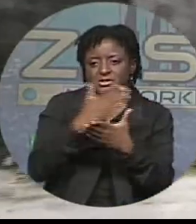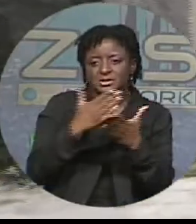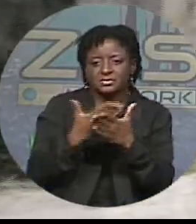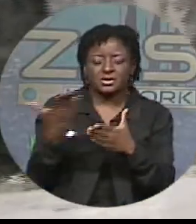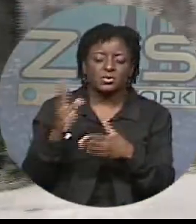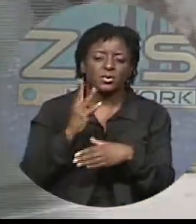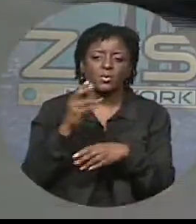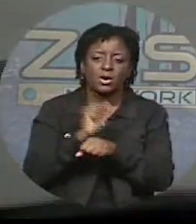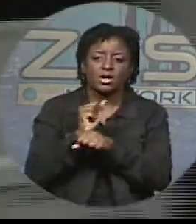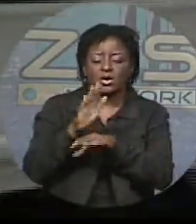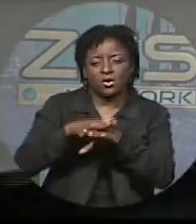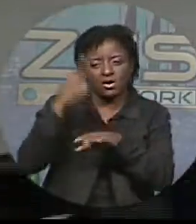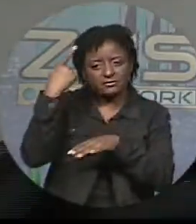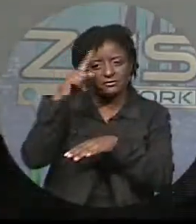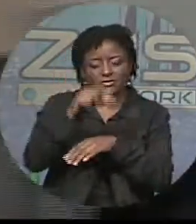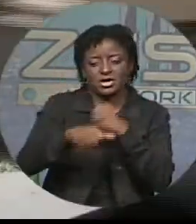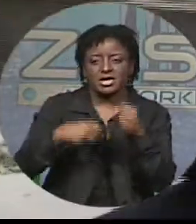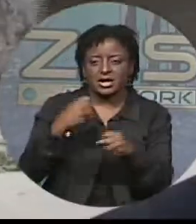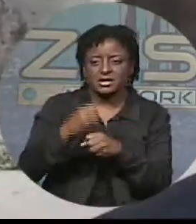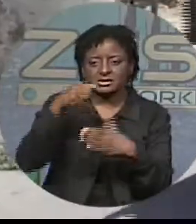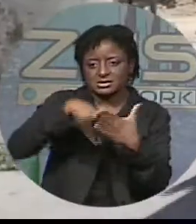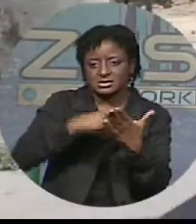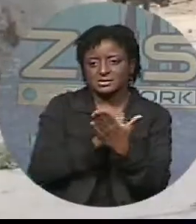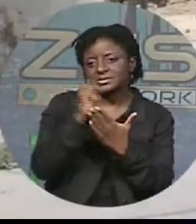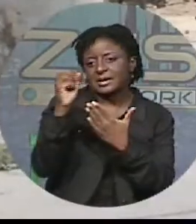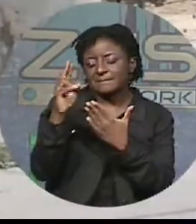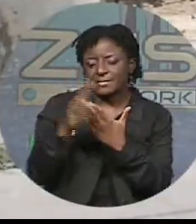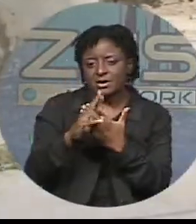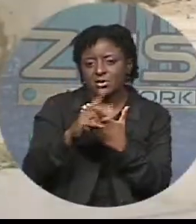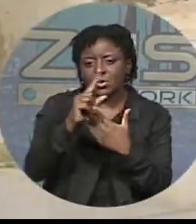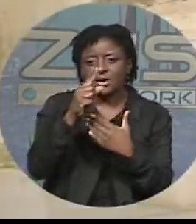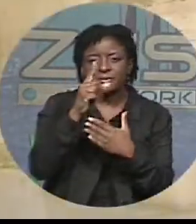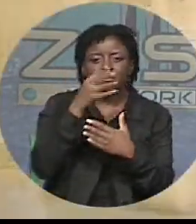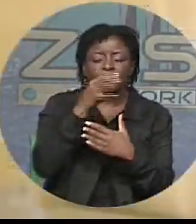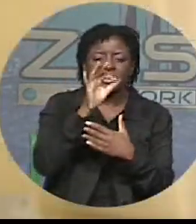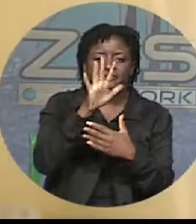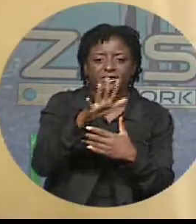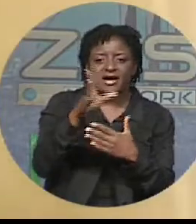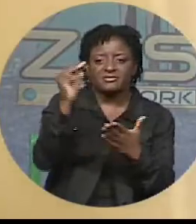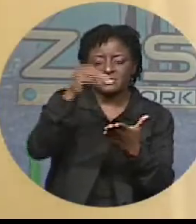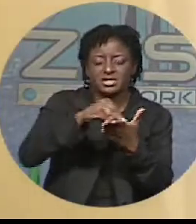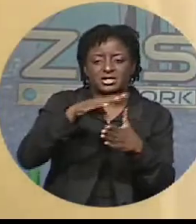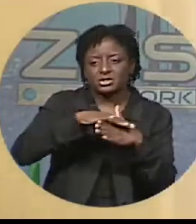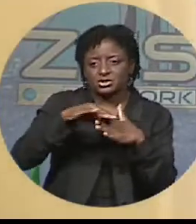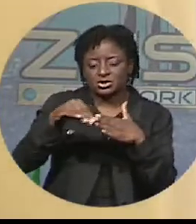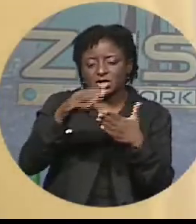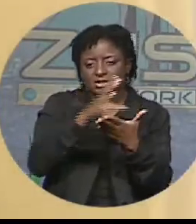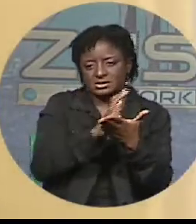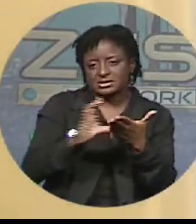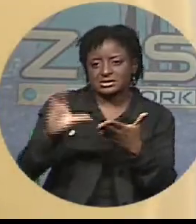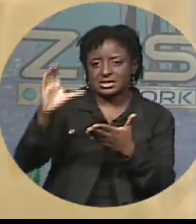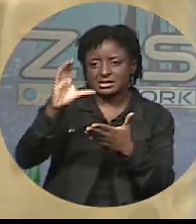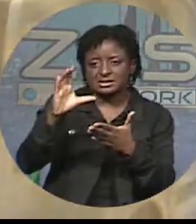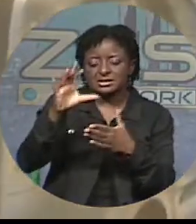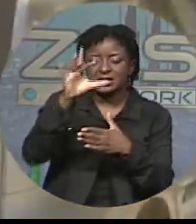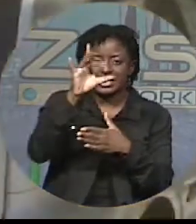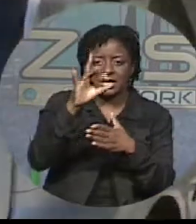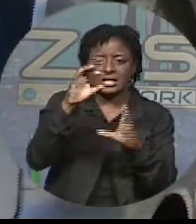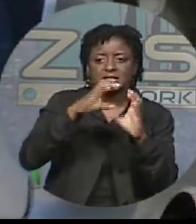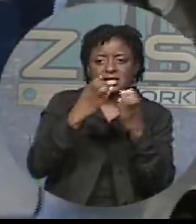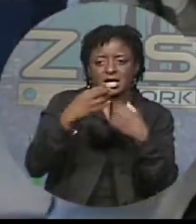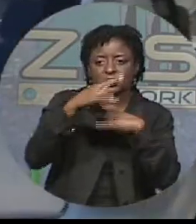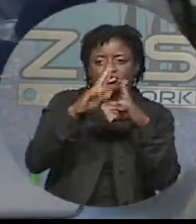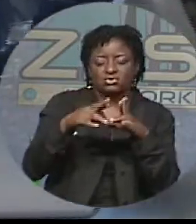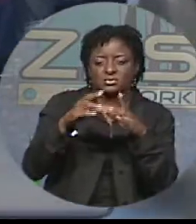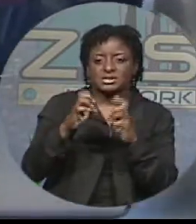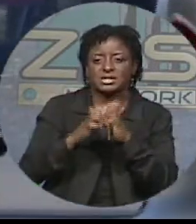come September, the new $1.5 million Our Lady Special Needs Center on DeVoe Street with 8 classrooms and outfitted with an elevator will